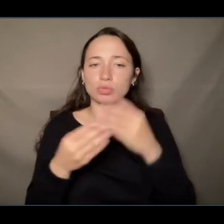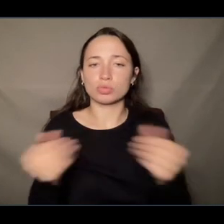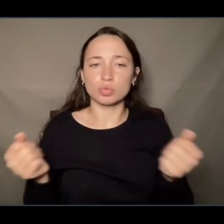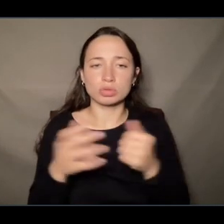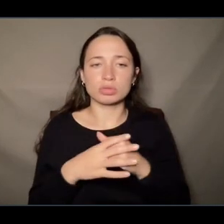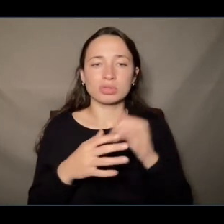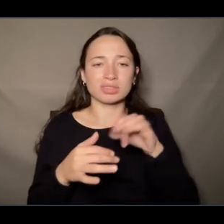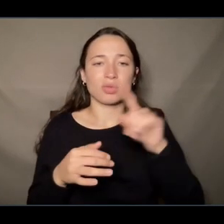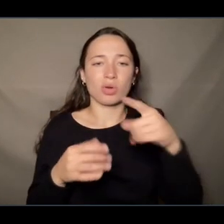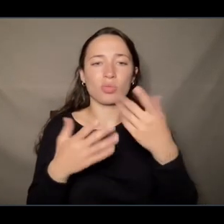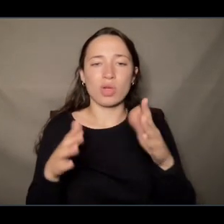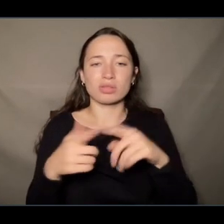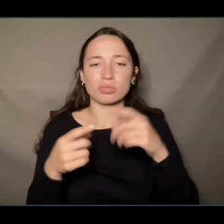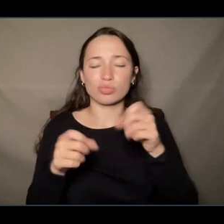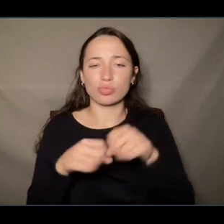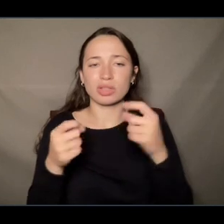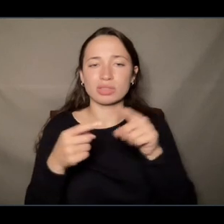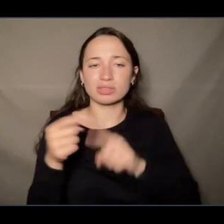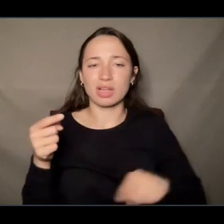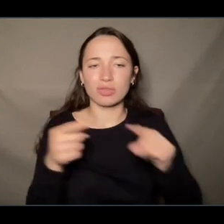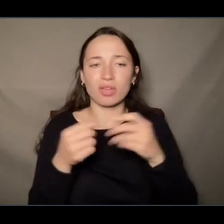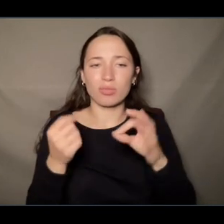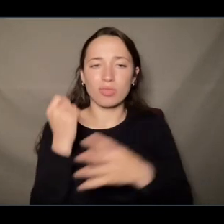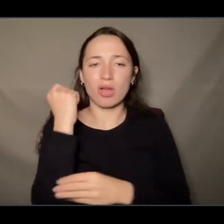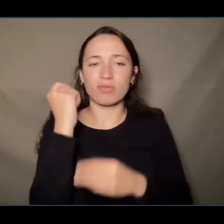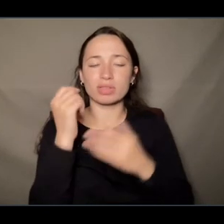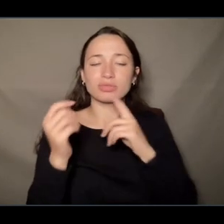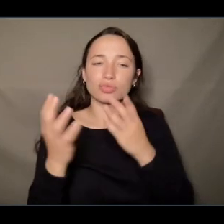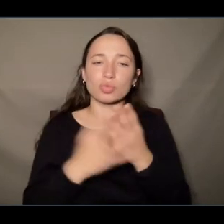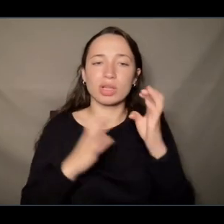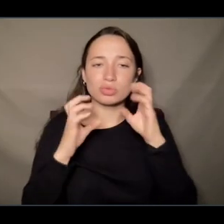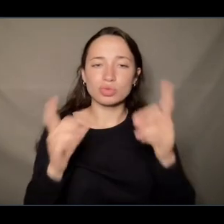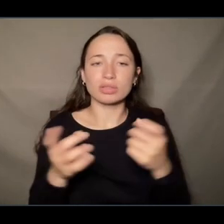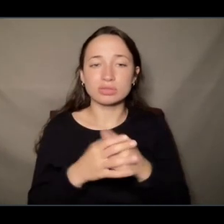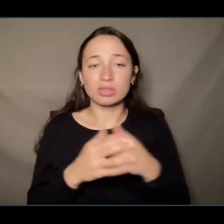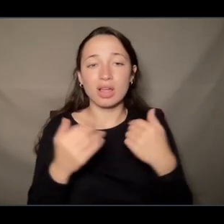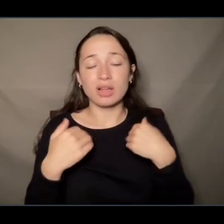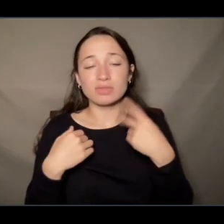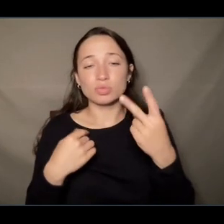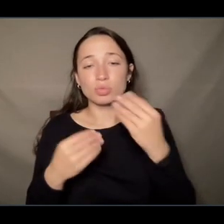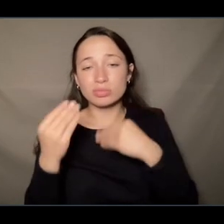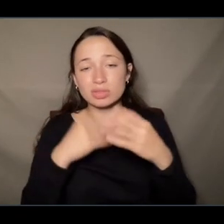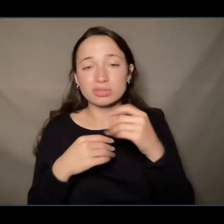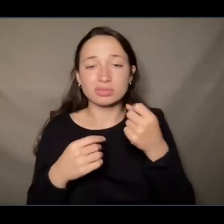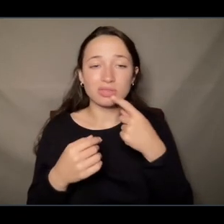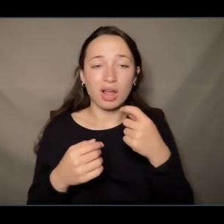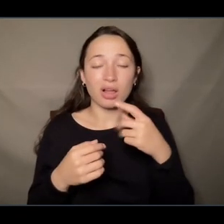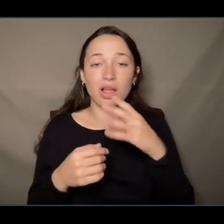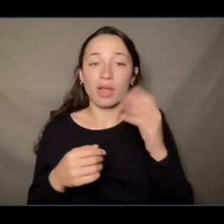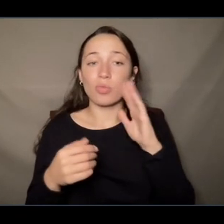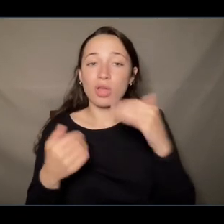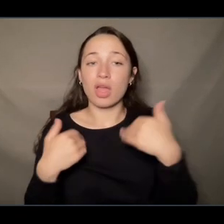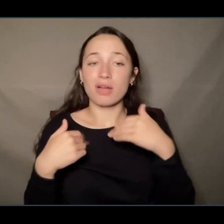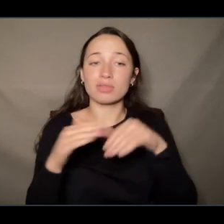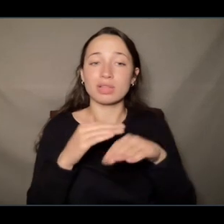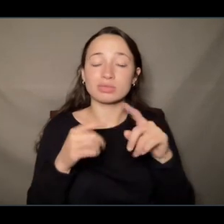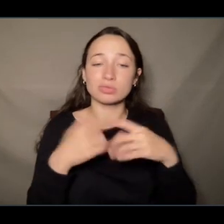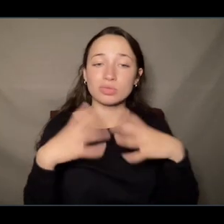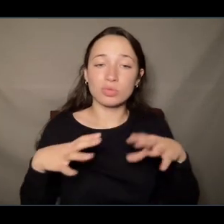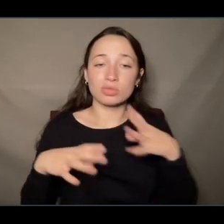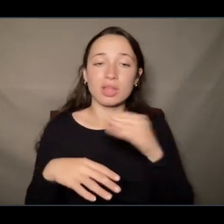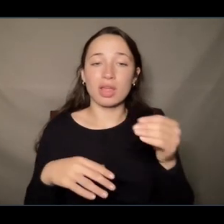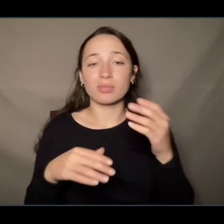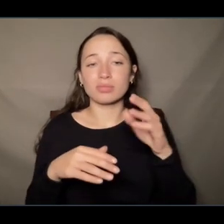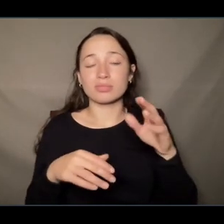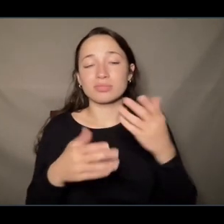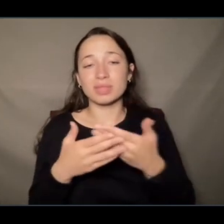only way to break the cycle of poverty is through education. So we already know you're going to get two meals and a snack. Now you have access to clothing and basic